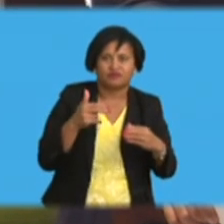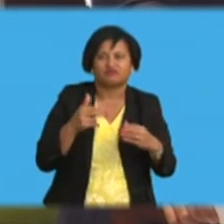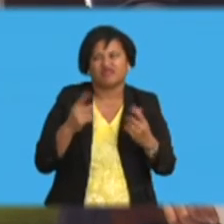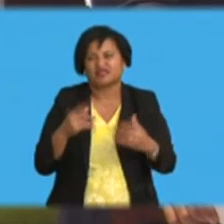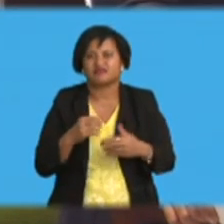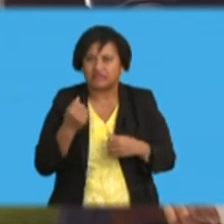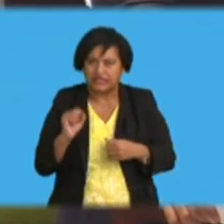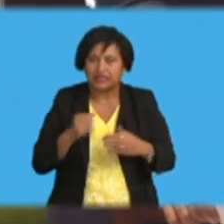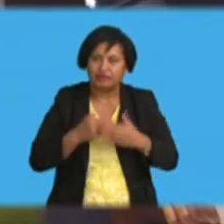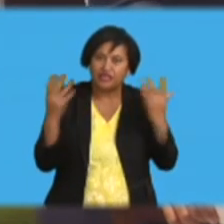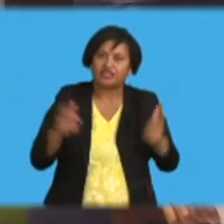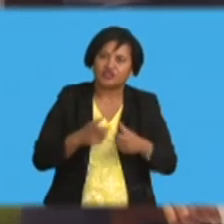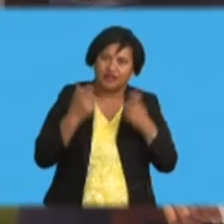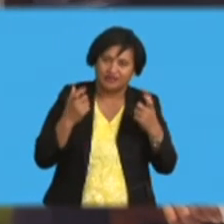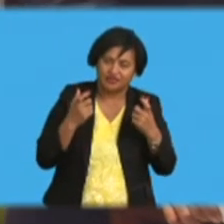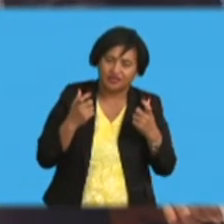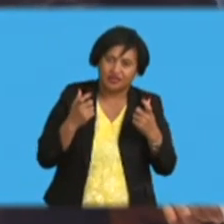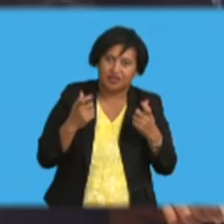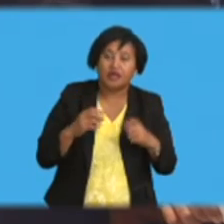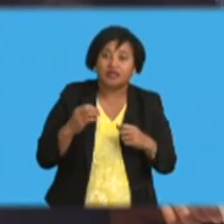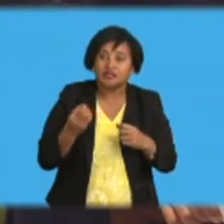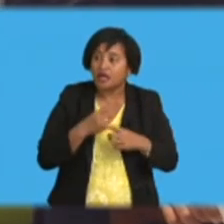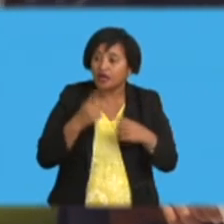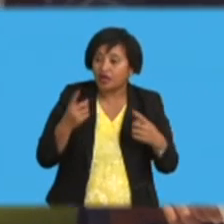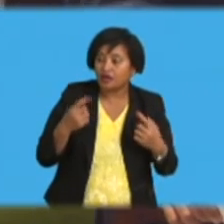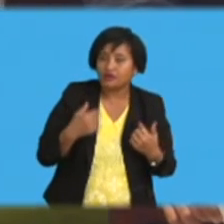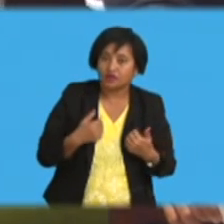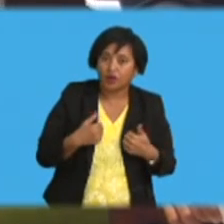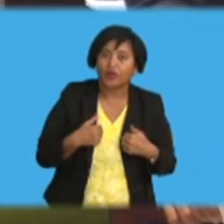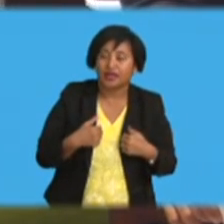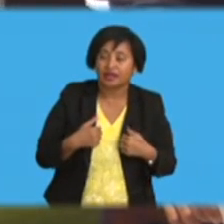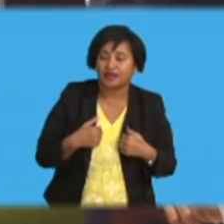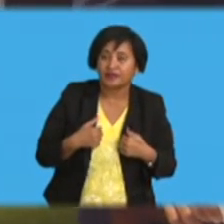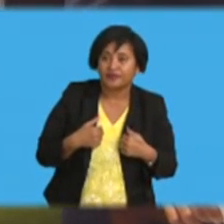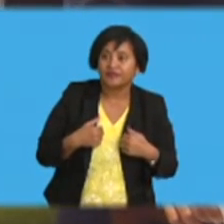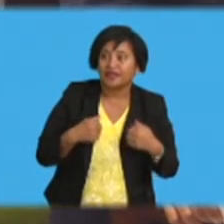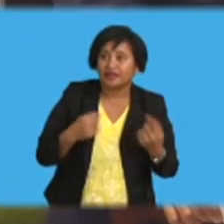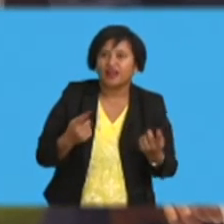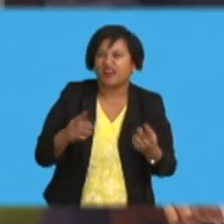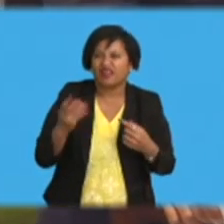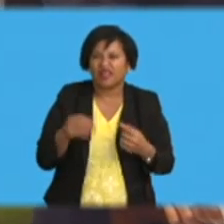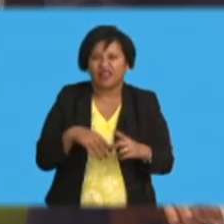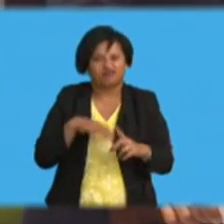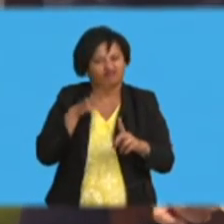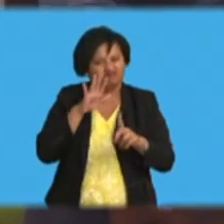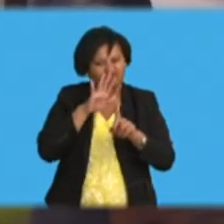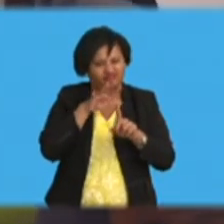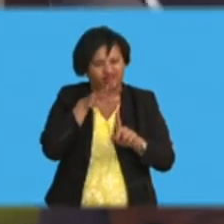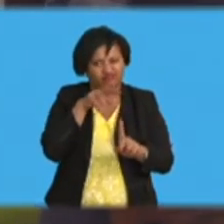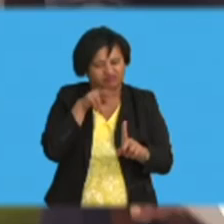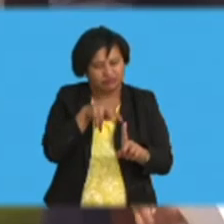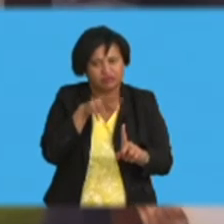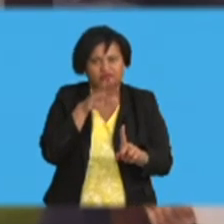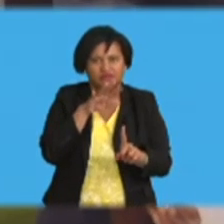Madam Speaker. Madam Speaker, we obviously have been condemned for the past 2 years, and the